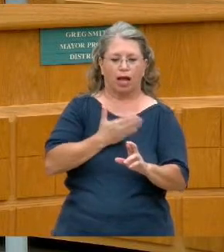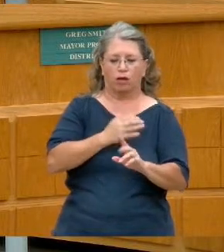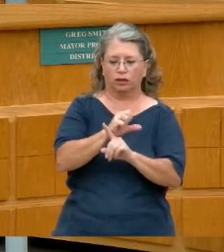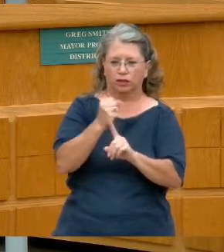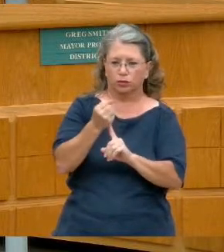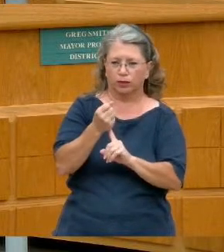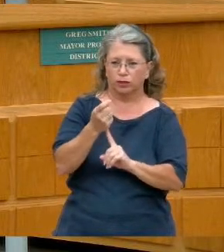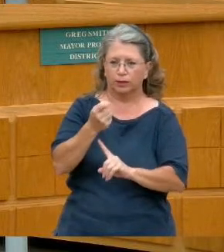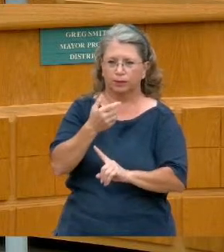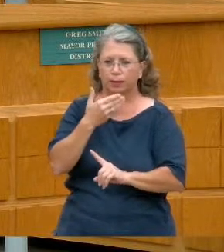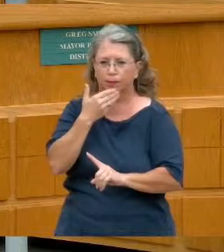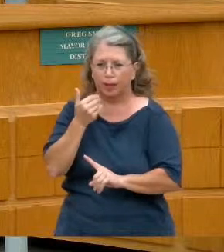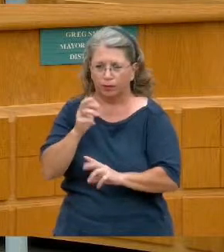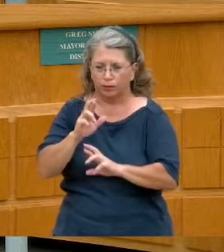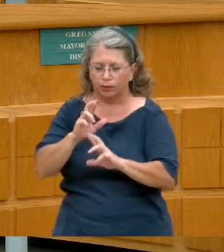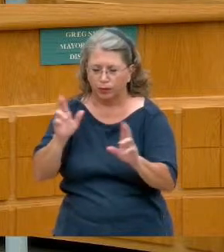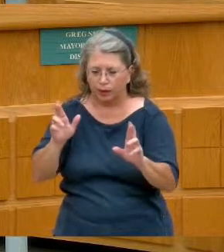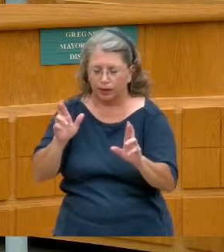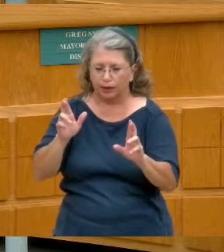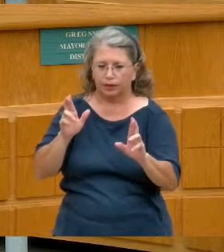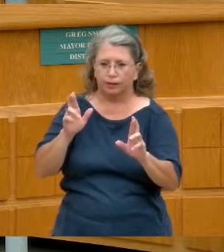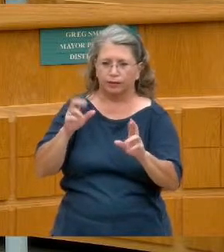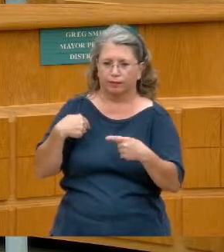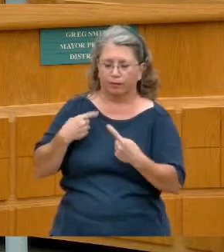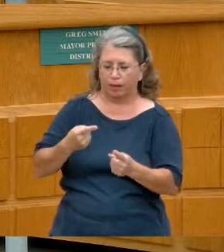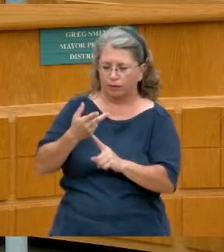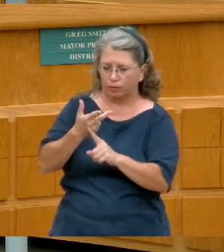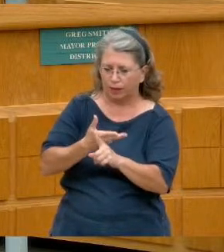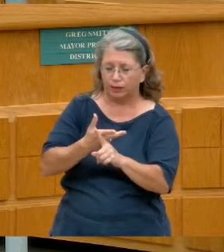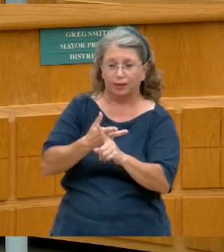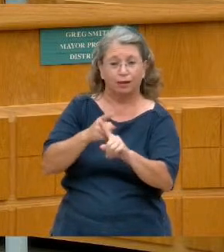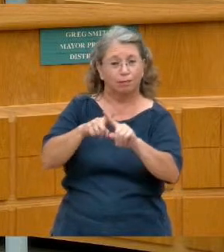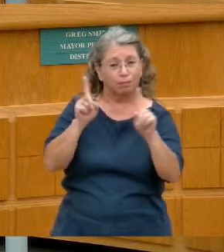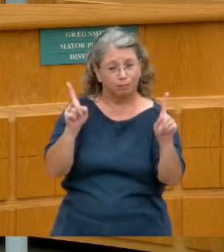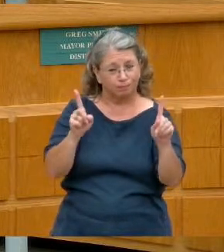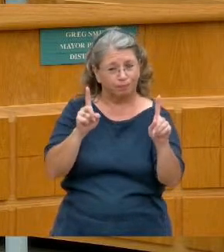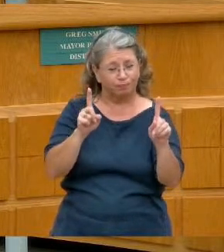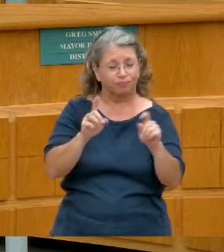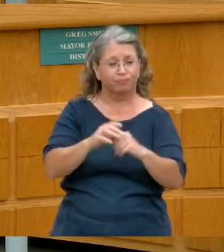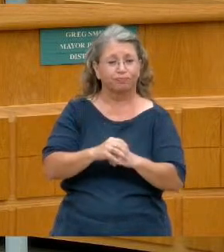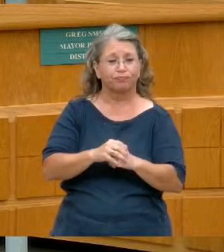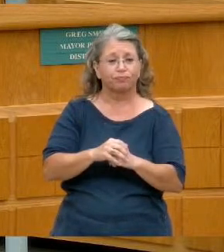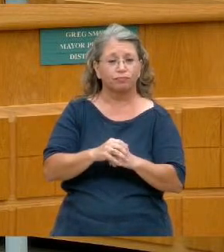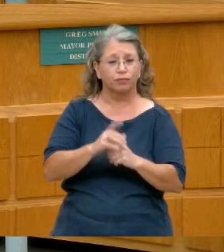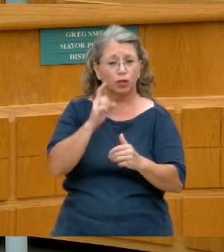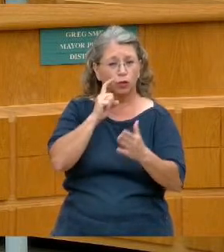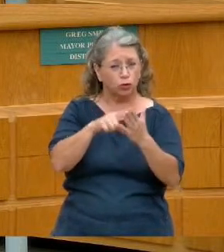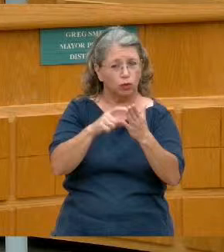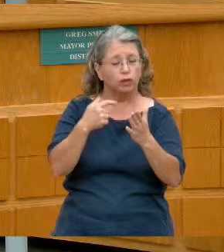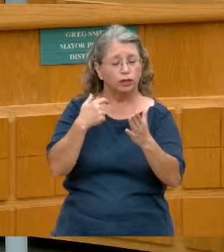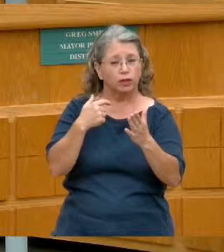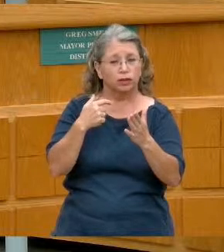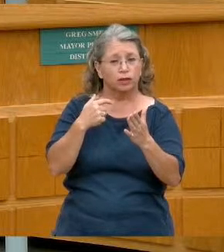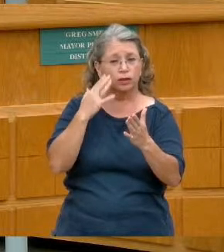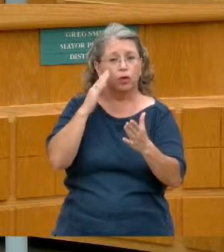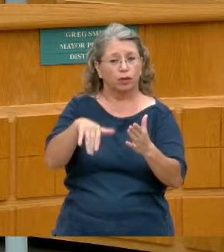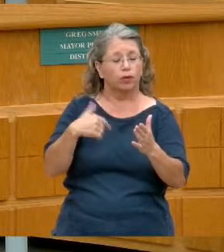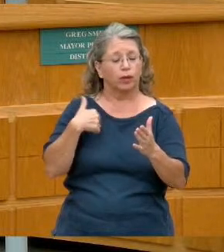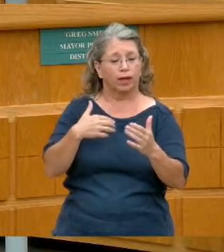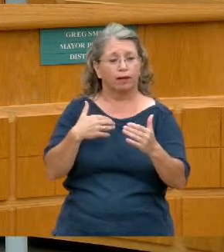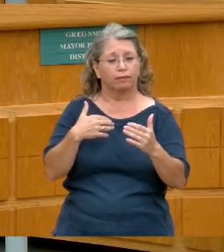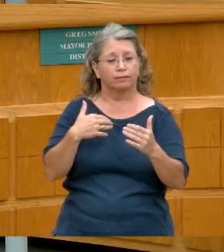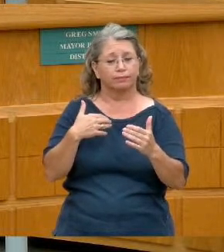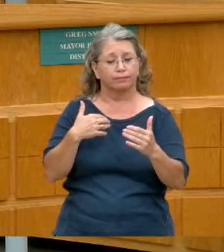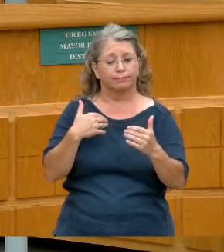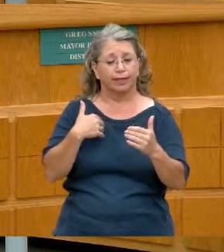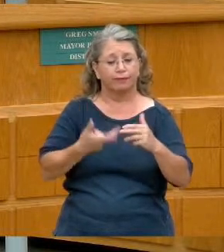months. Having said that, as you all know, in our hospitals, we're seeing increasing number of patients